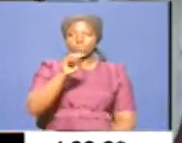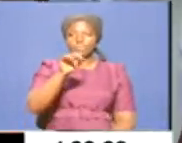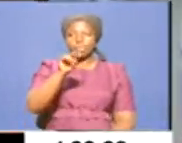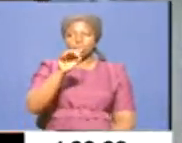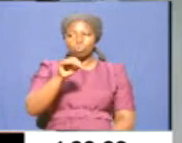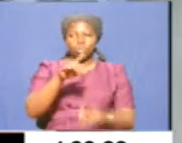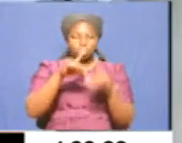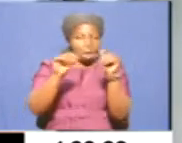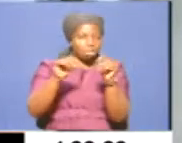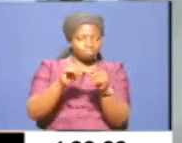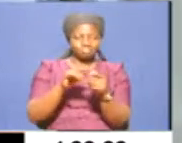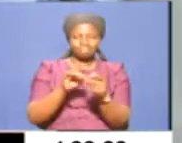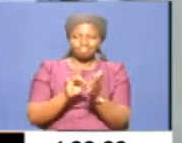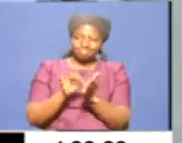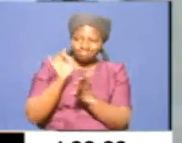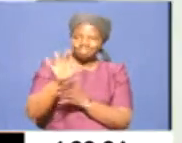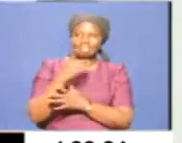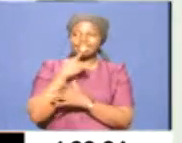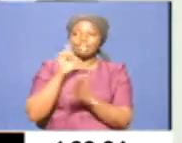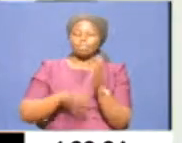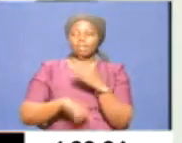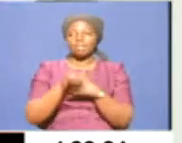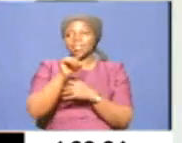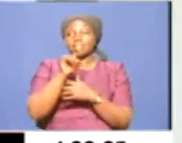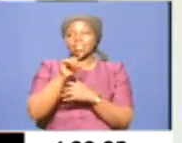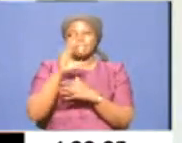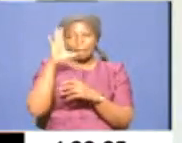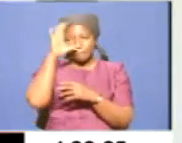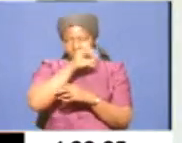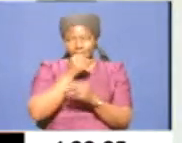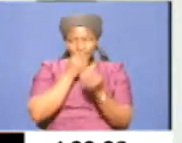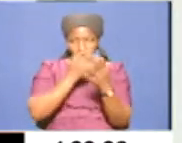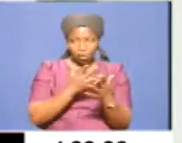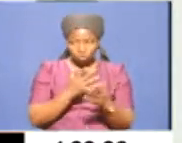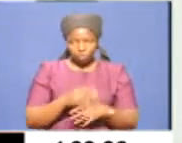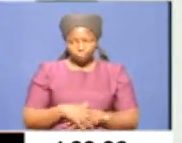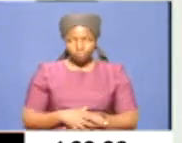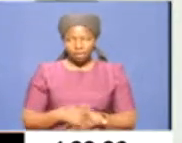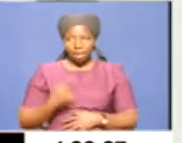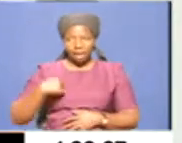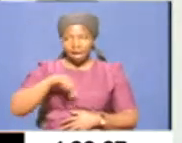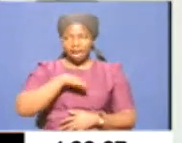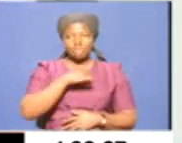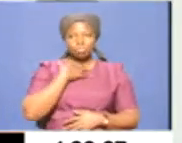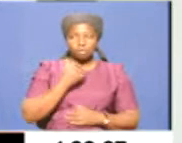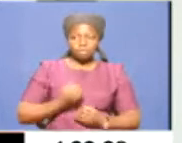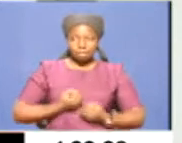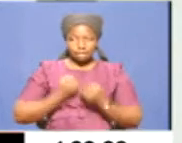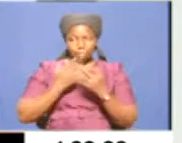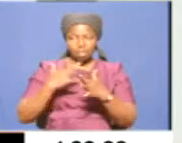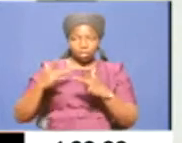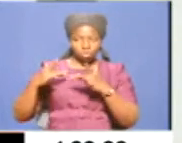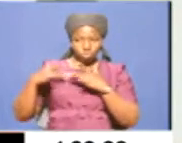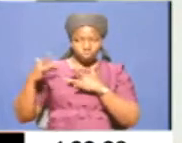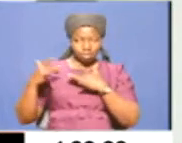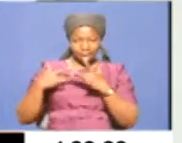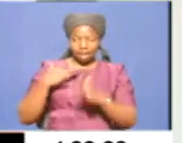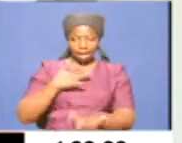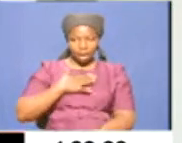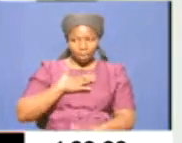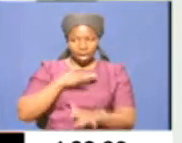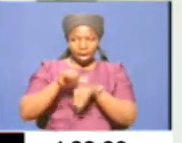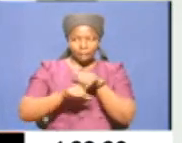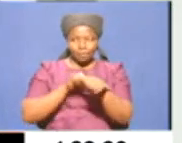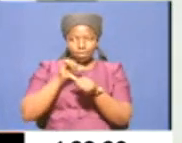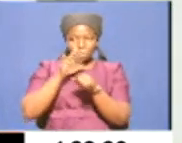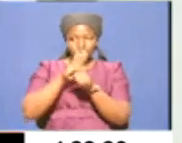terming them a product of misinformation. We want to express our concerns about a lot of